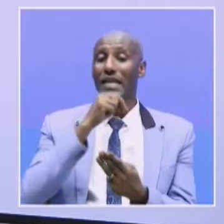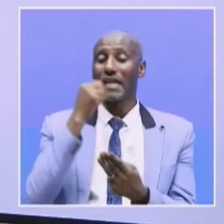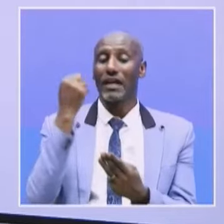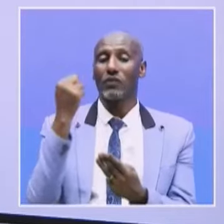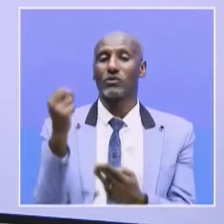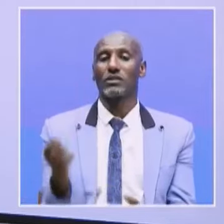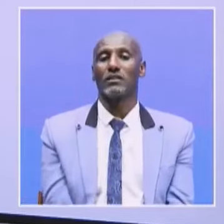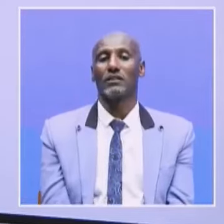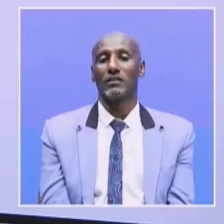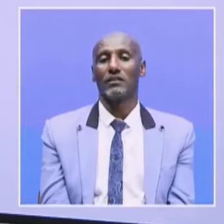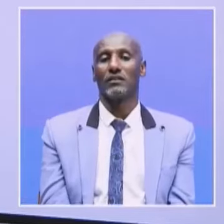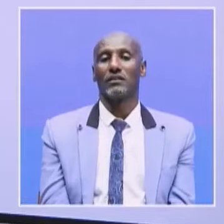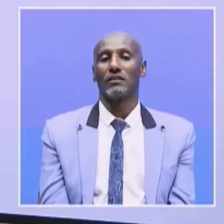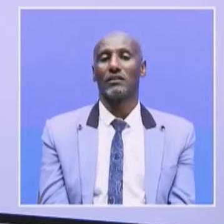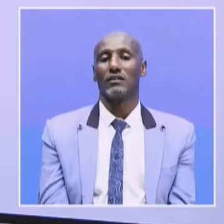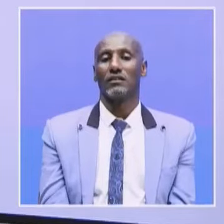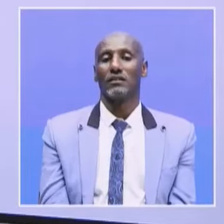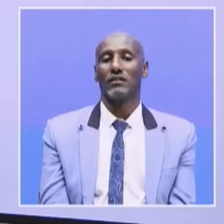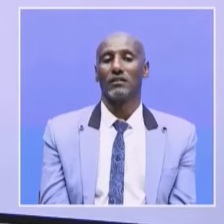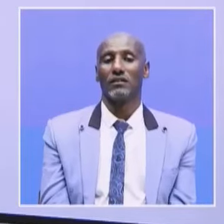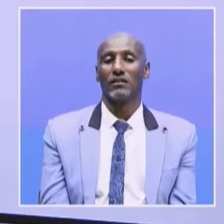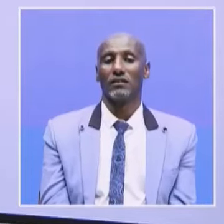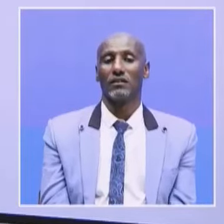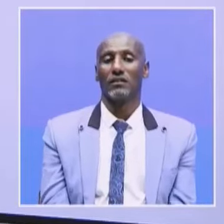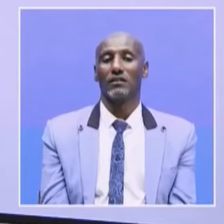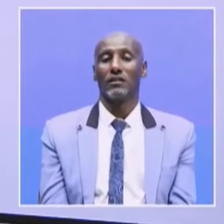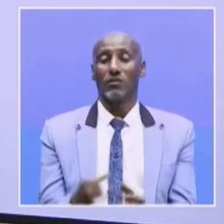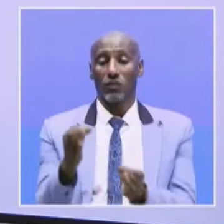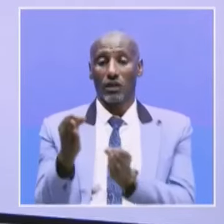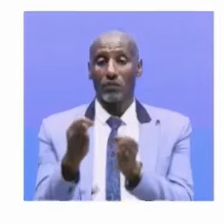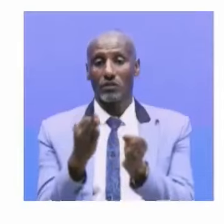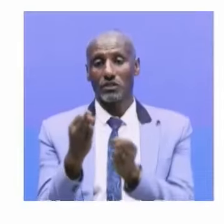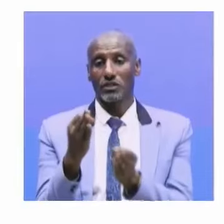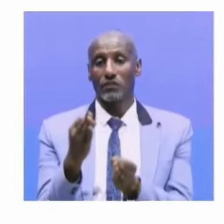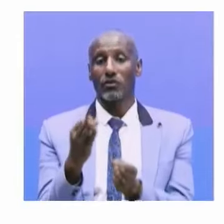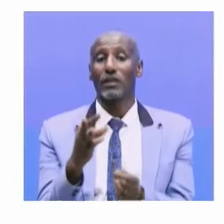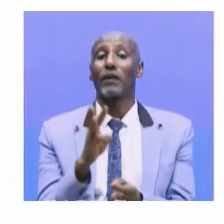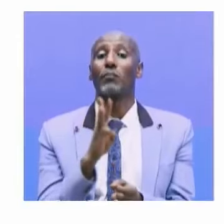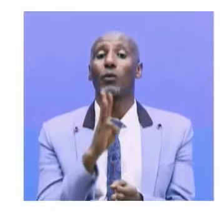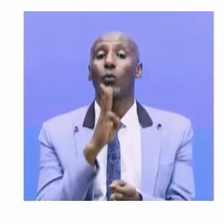come to a countable noun, we can mention, for example, water,